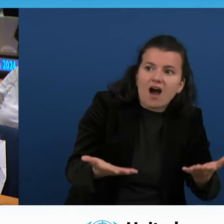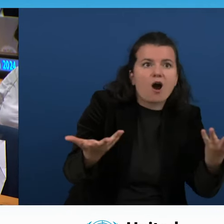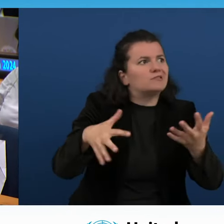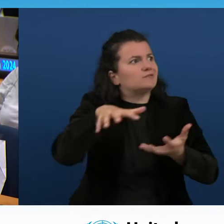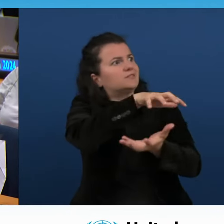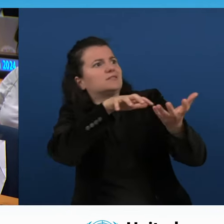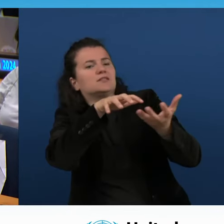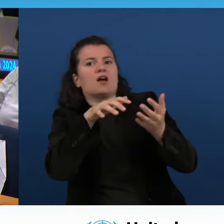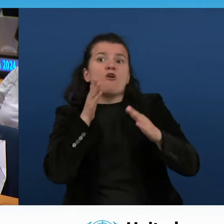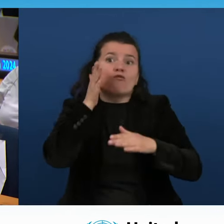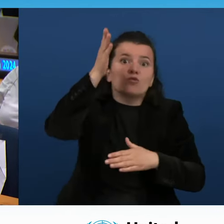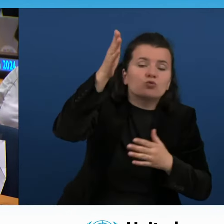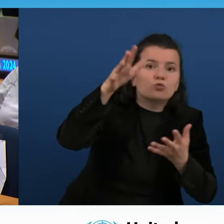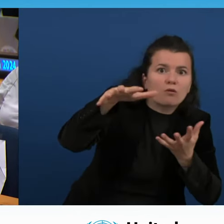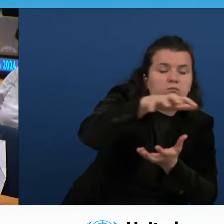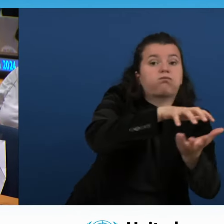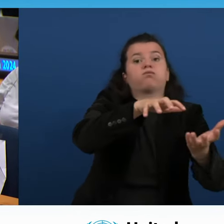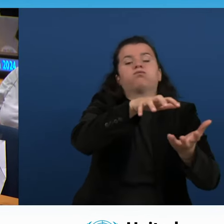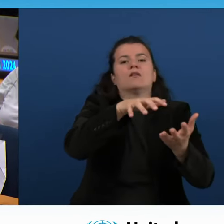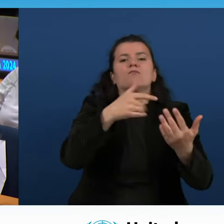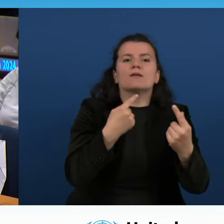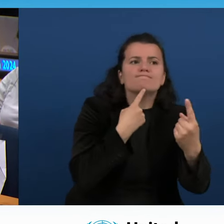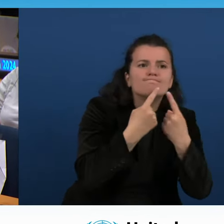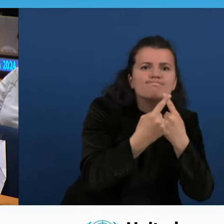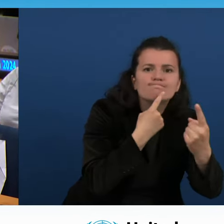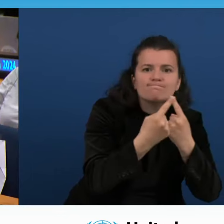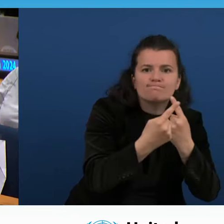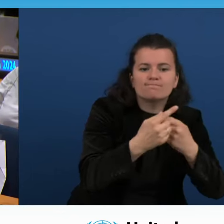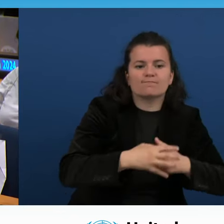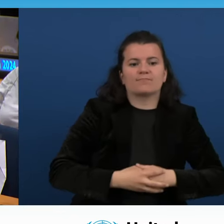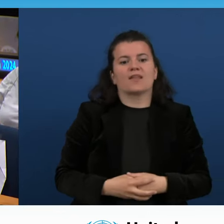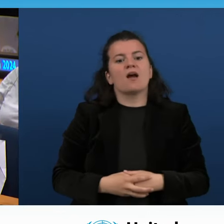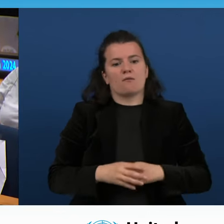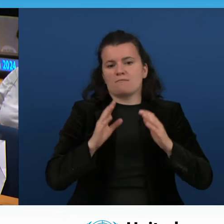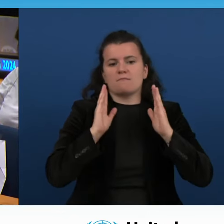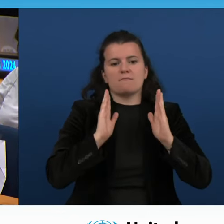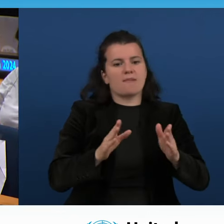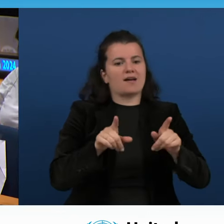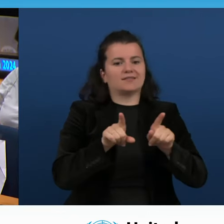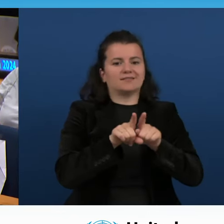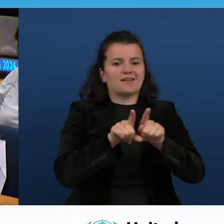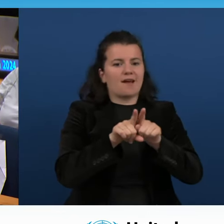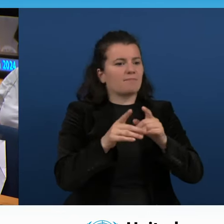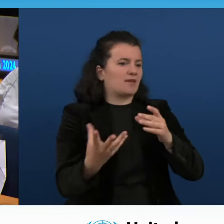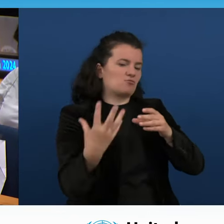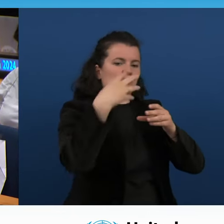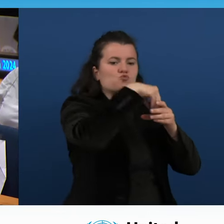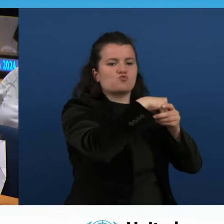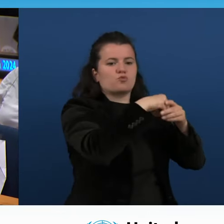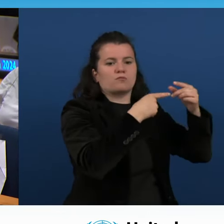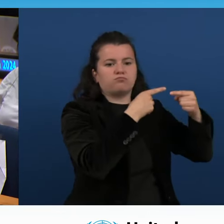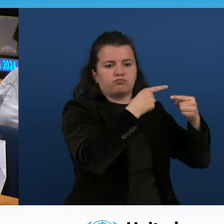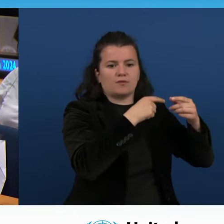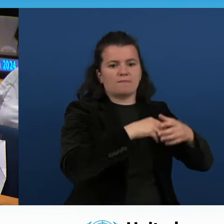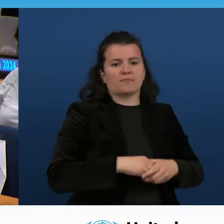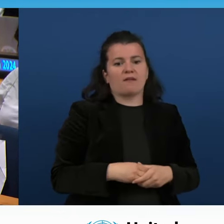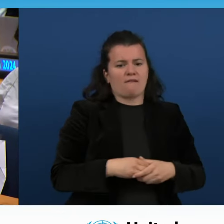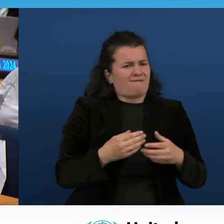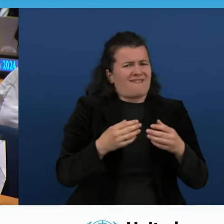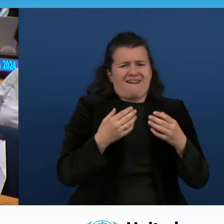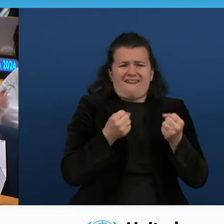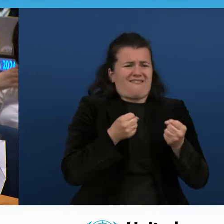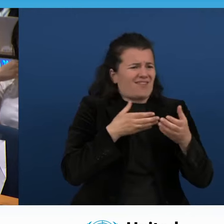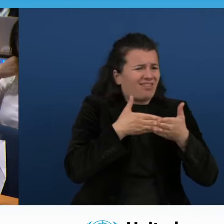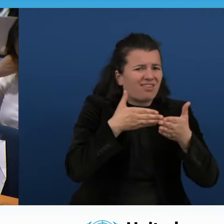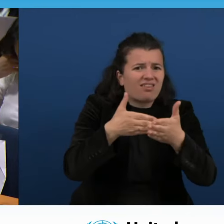energy, creativity, and fresh perspective are vital assets as we navigate complex issues. I'm looking forward to making